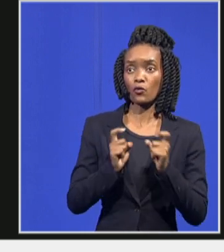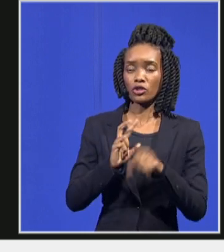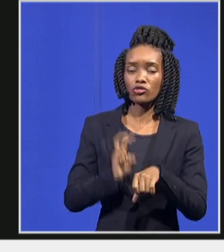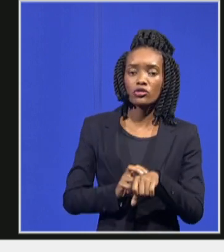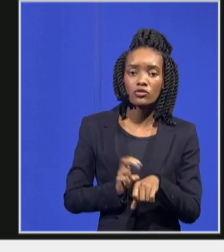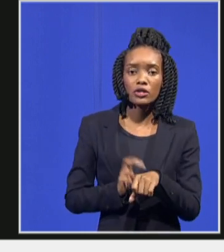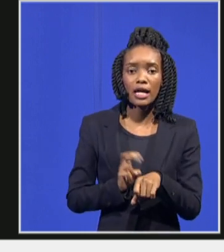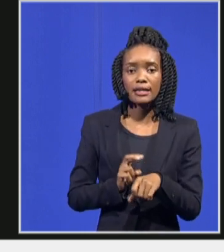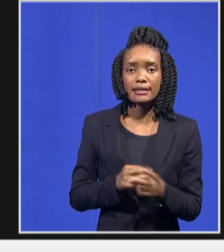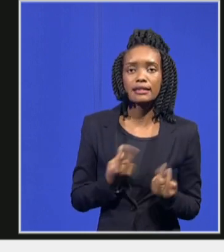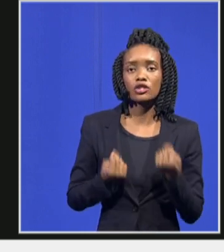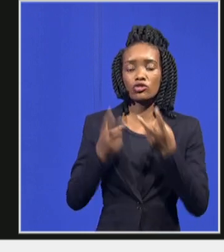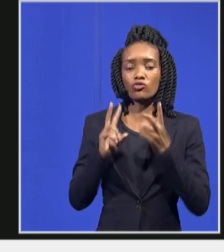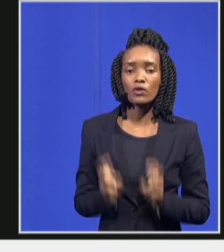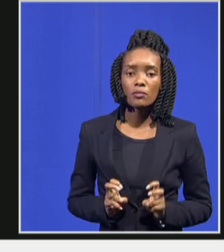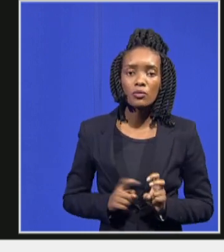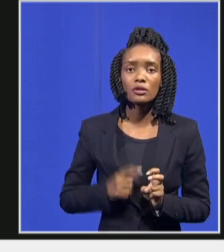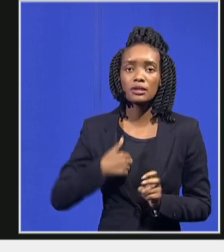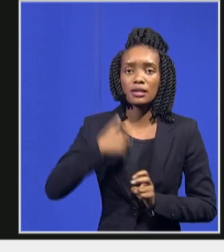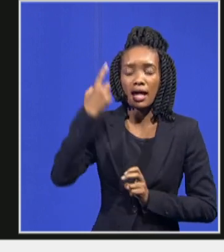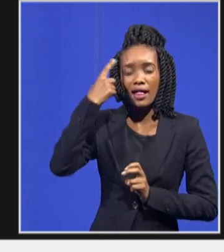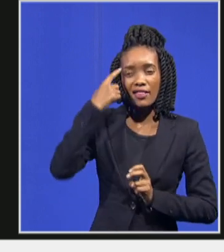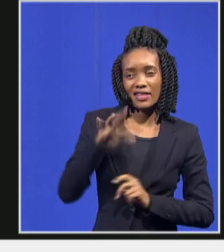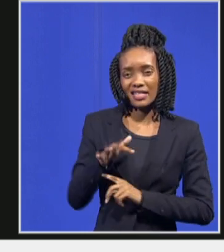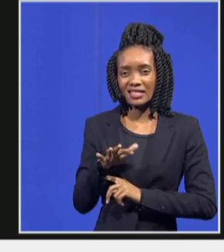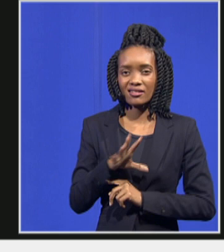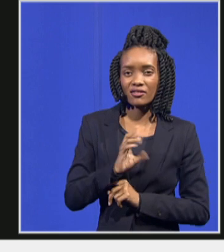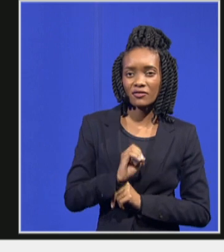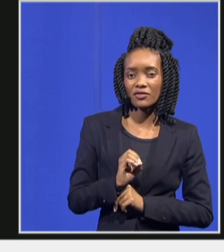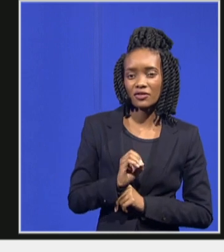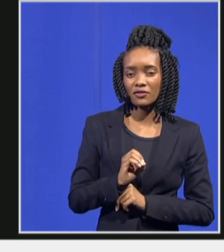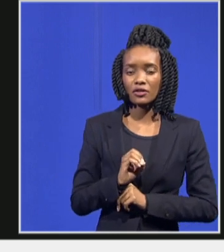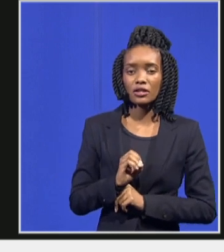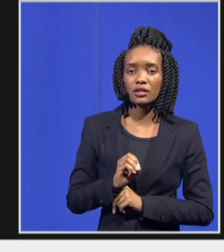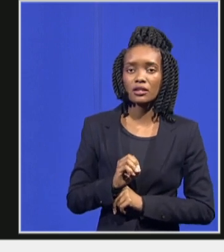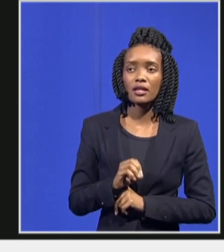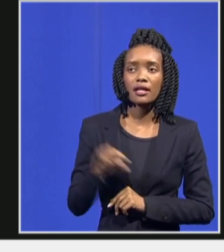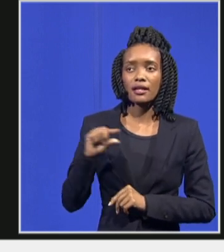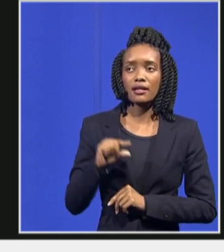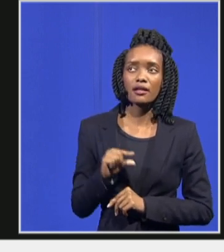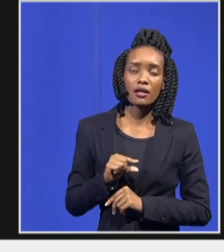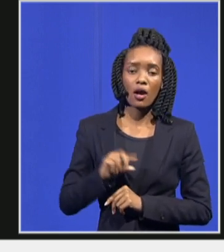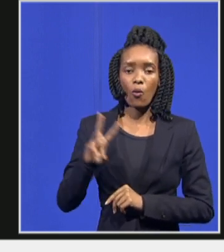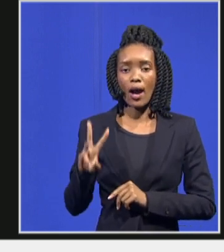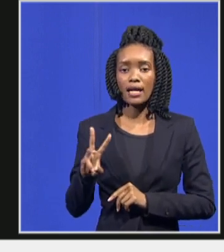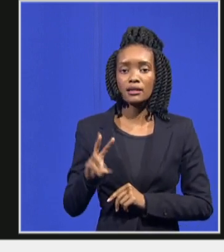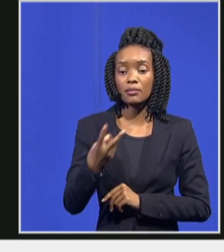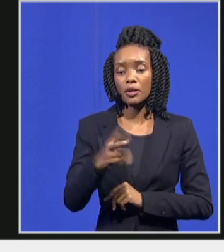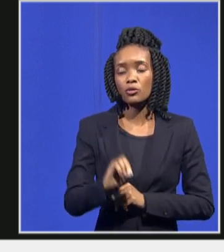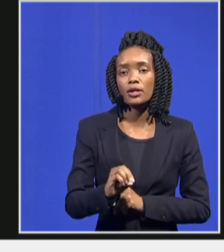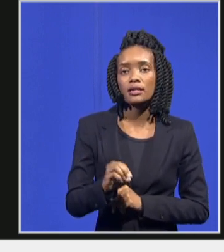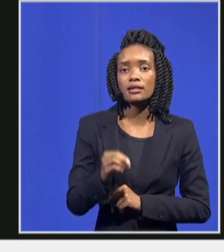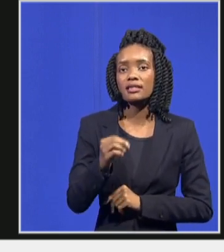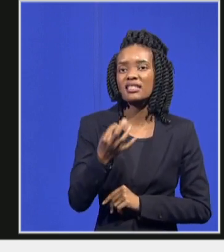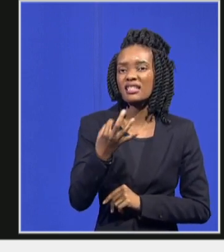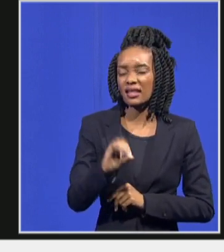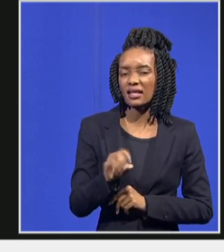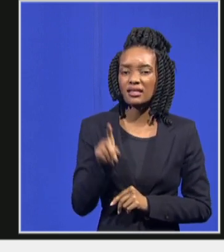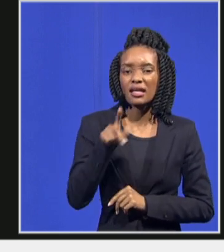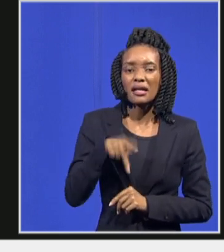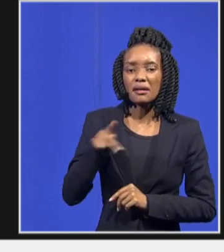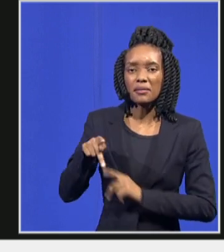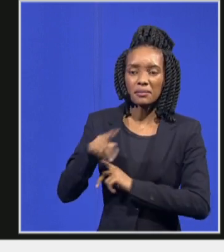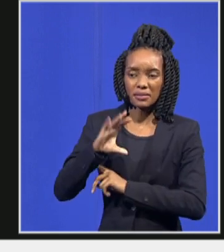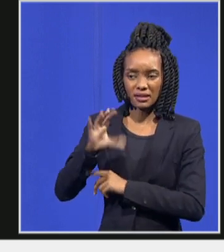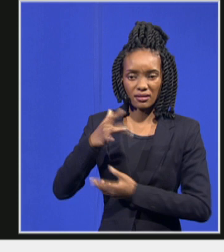renewables, which I think was estimated at 50 to 60 gigawatts by 2030. What is the position of the PCC on the prevention of